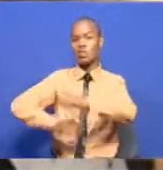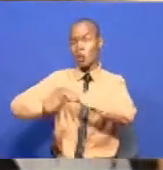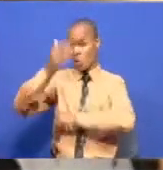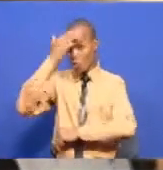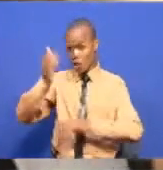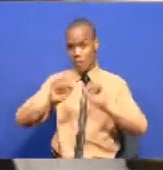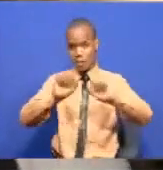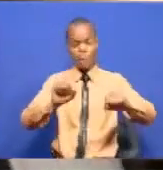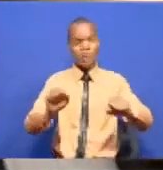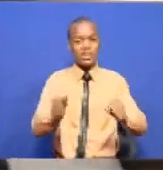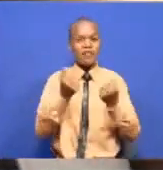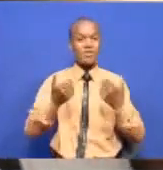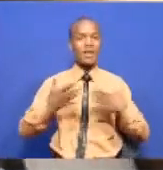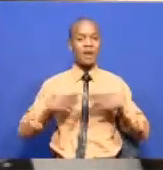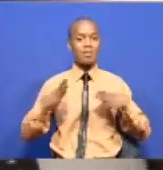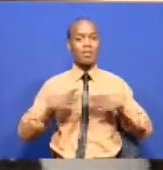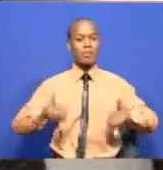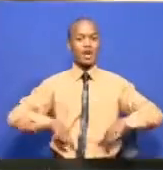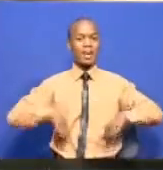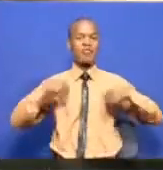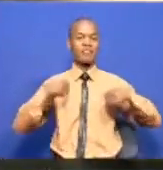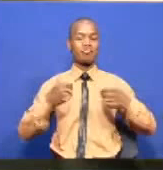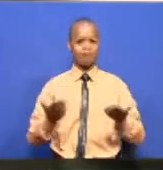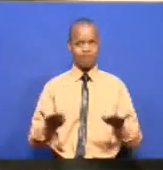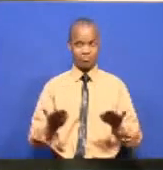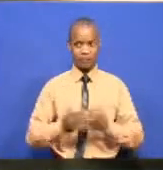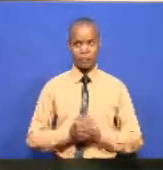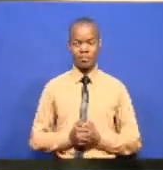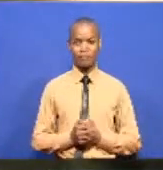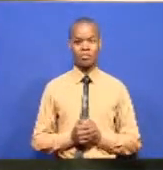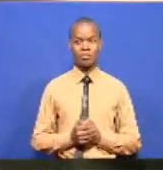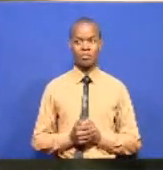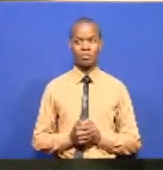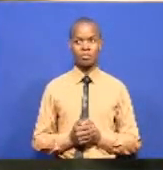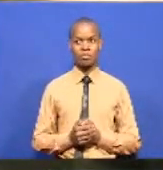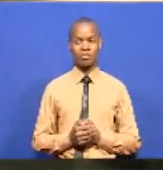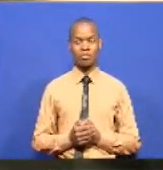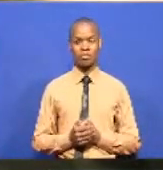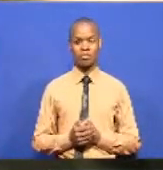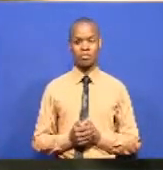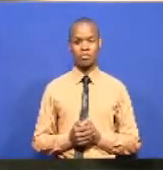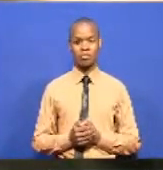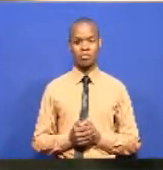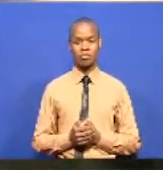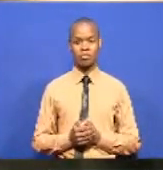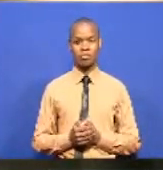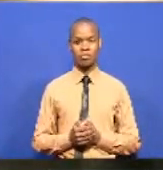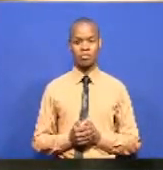nyingine ya watu kama huyo jamaa sasa angeenda titi.